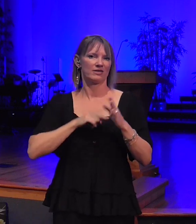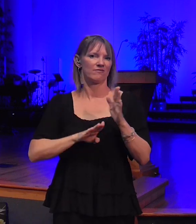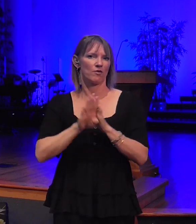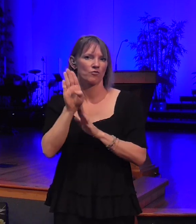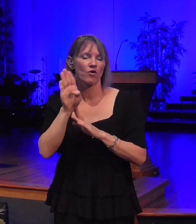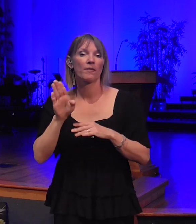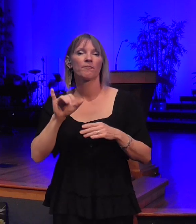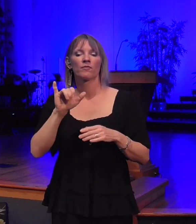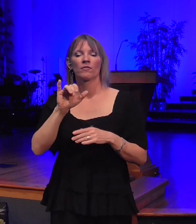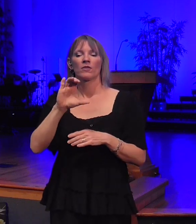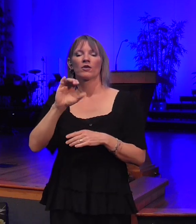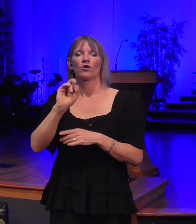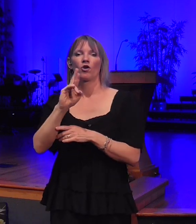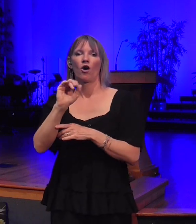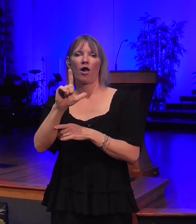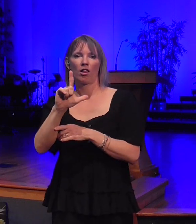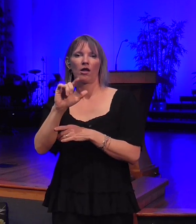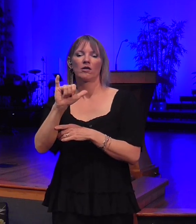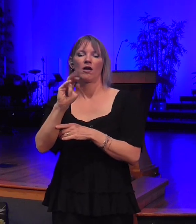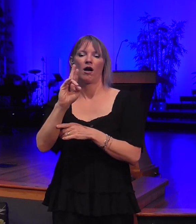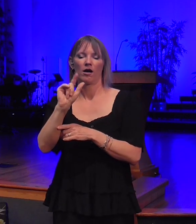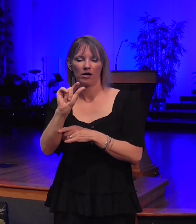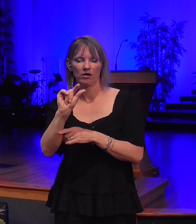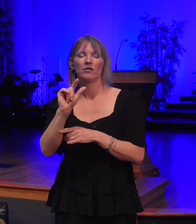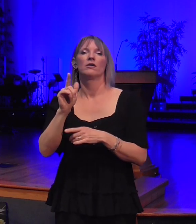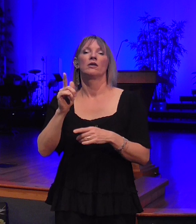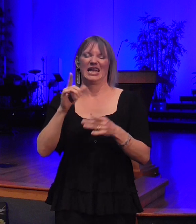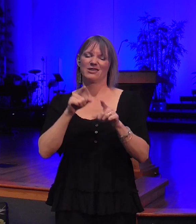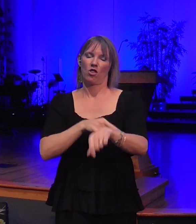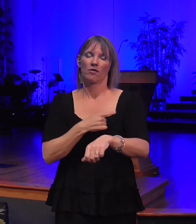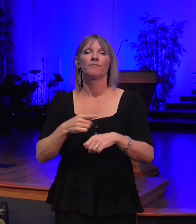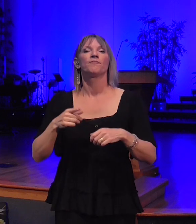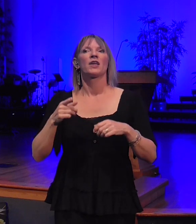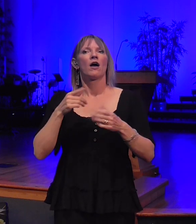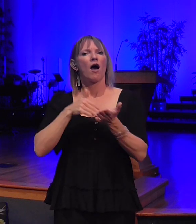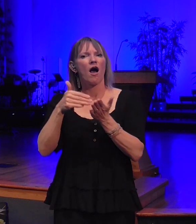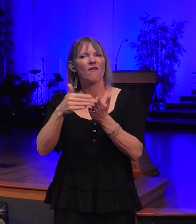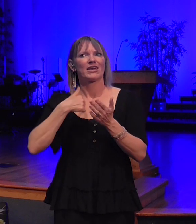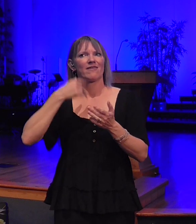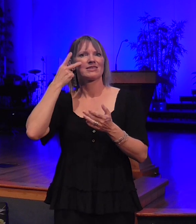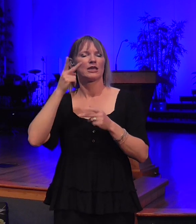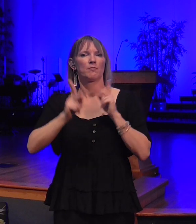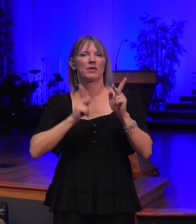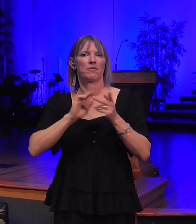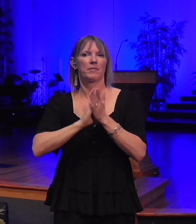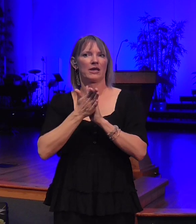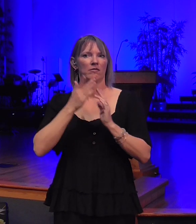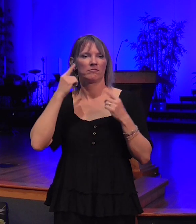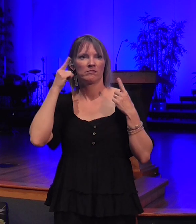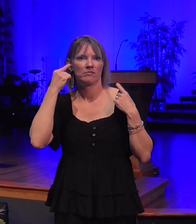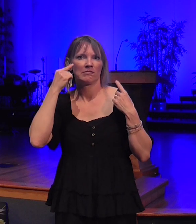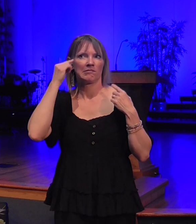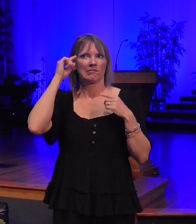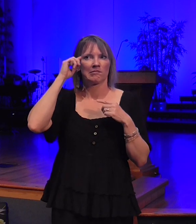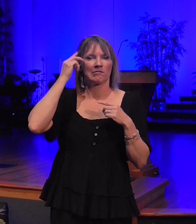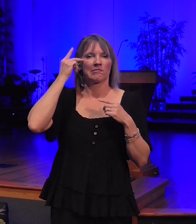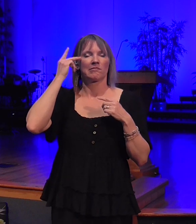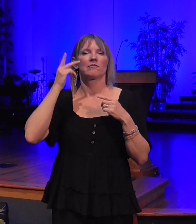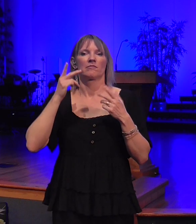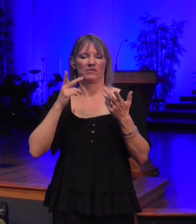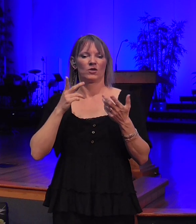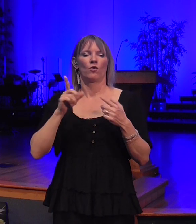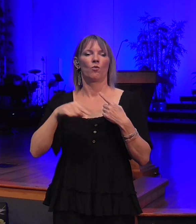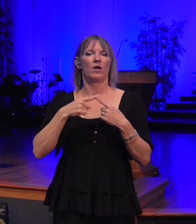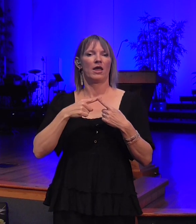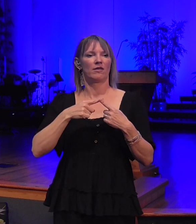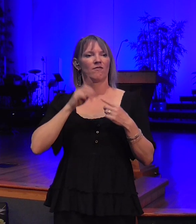this way, a little long, so bear with me though. I have frequently seen people become neurotic when they content themselves with inadequate or wrong answers